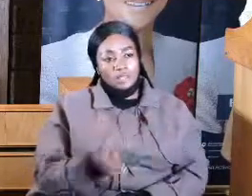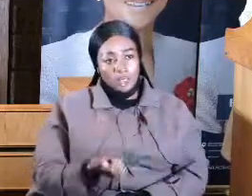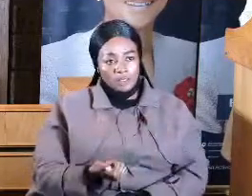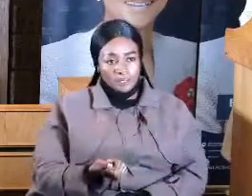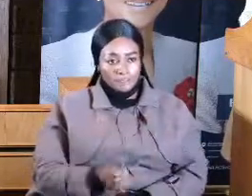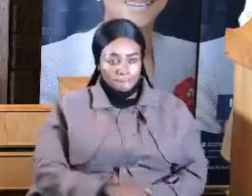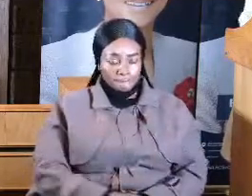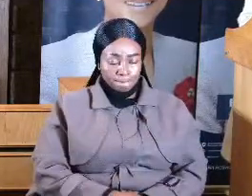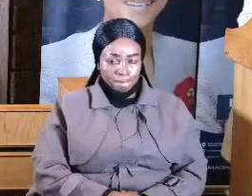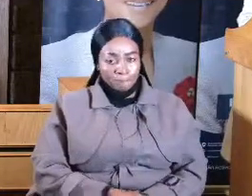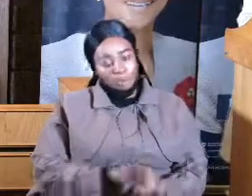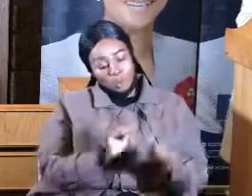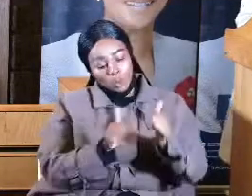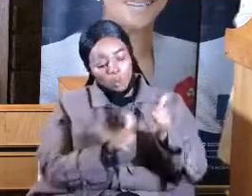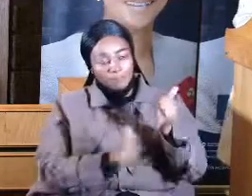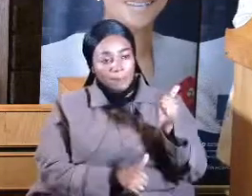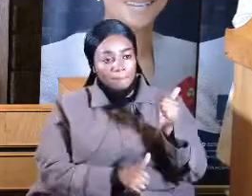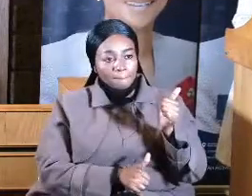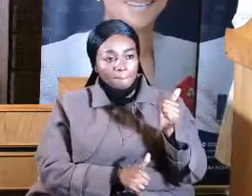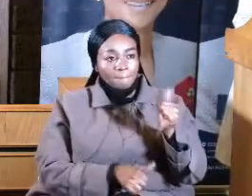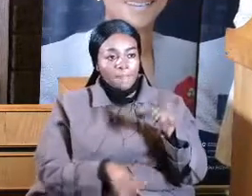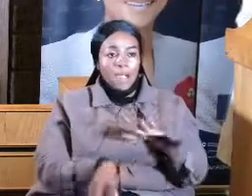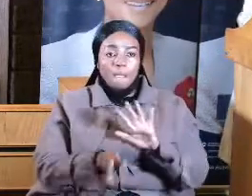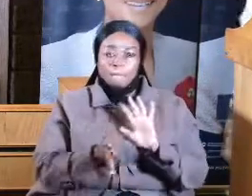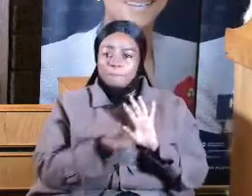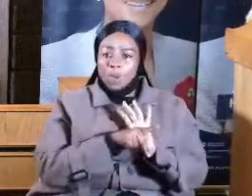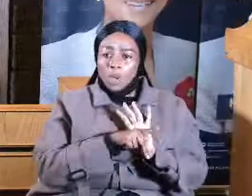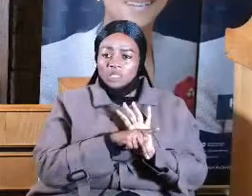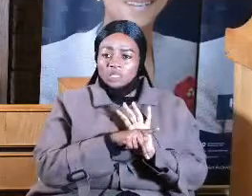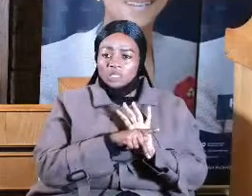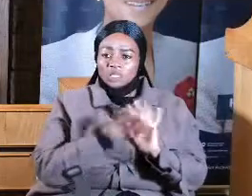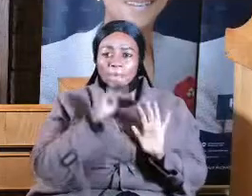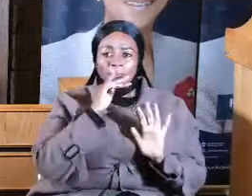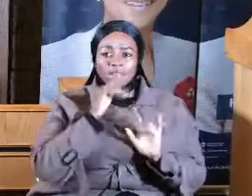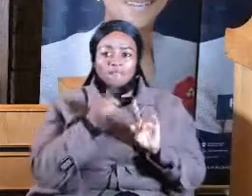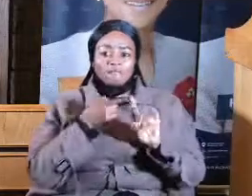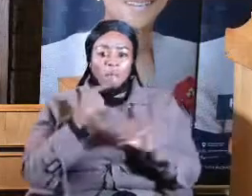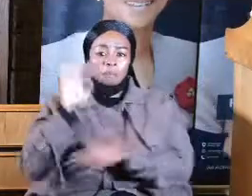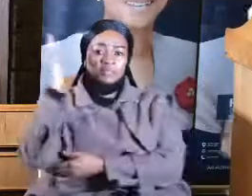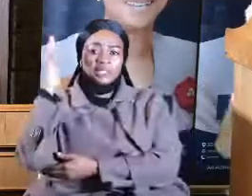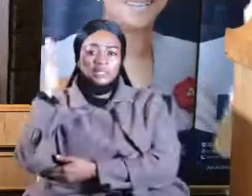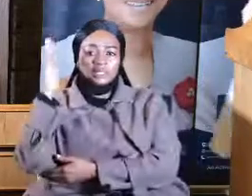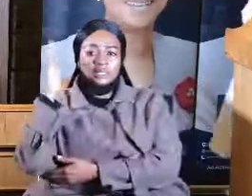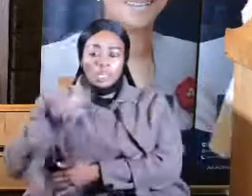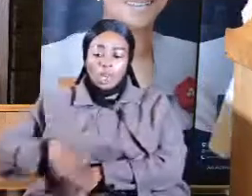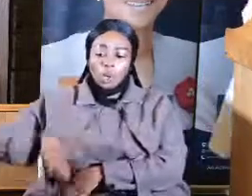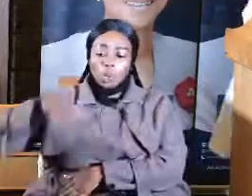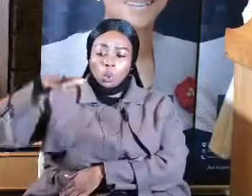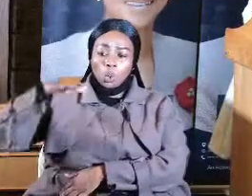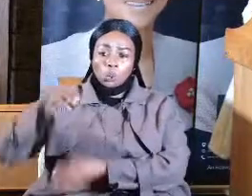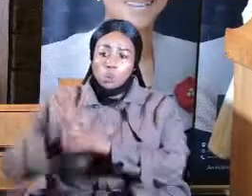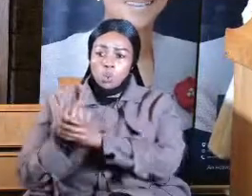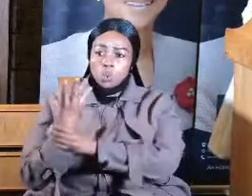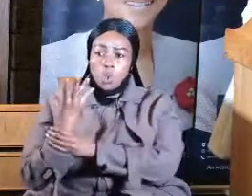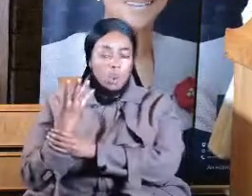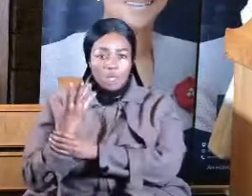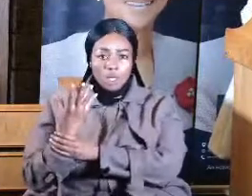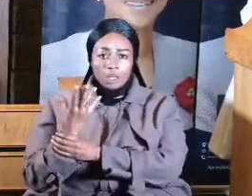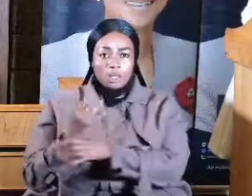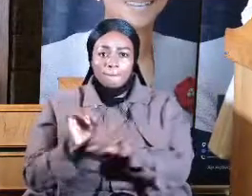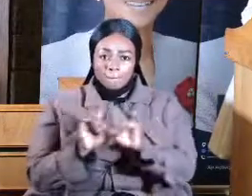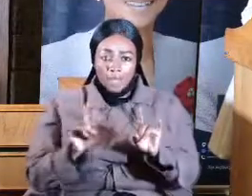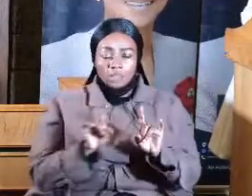state organs. Our policies do not grow from trees. They are part of a